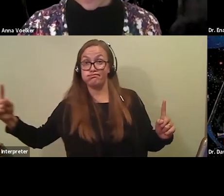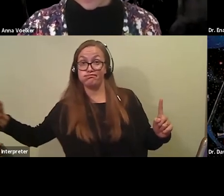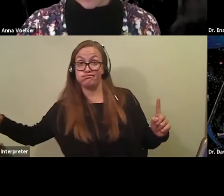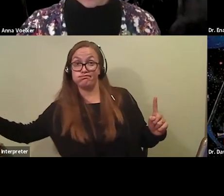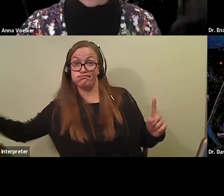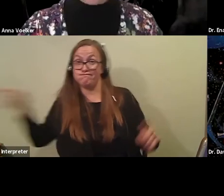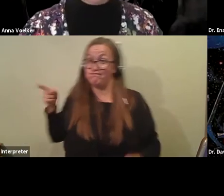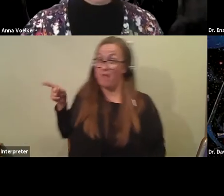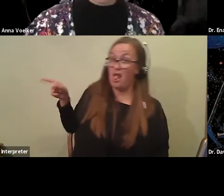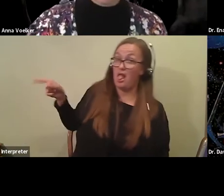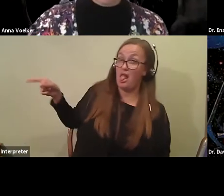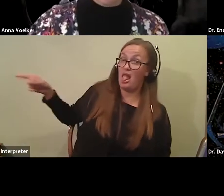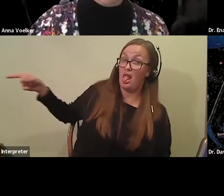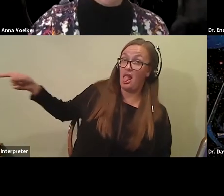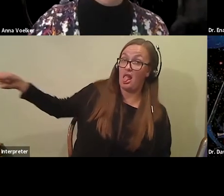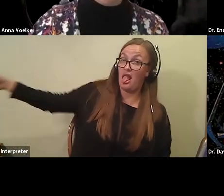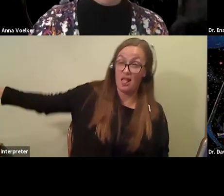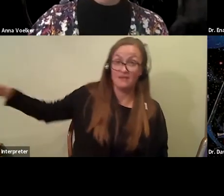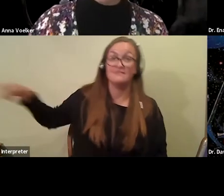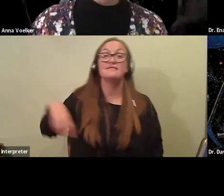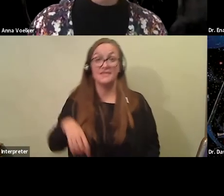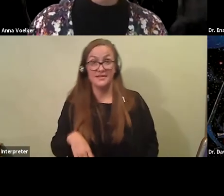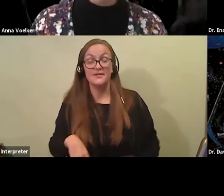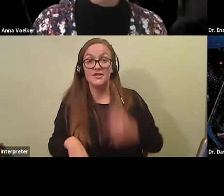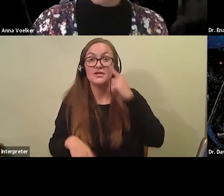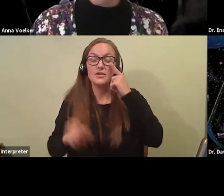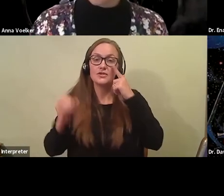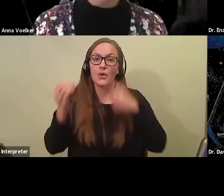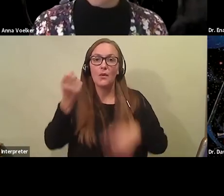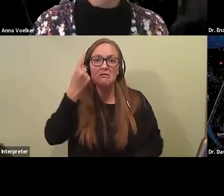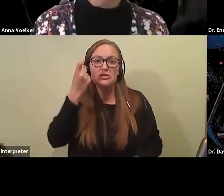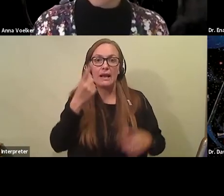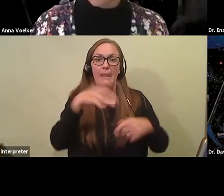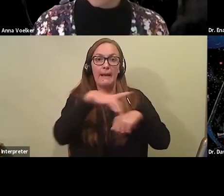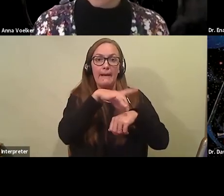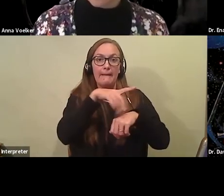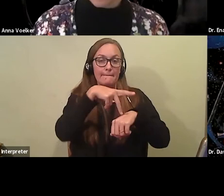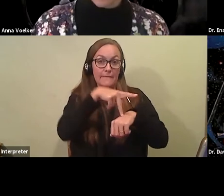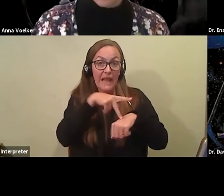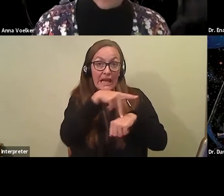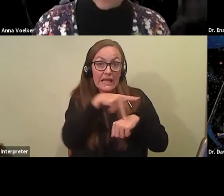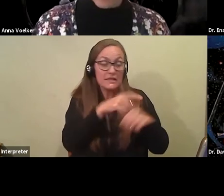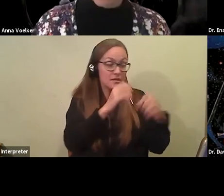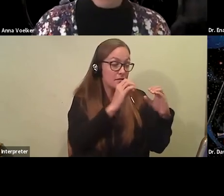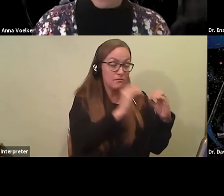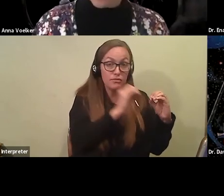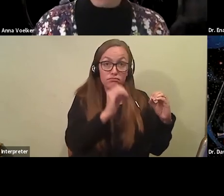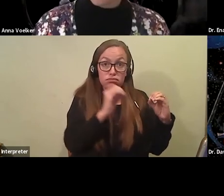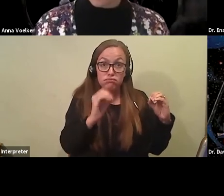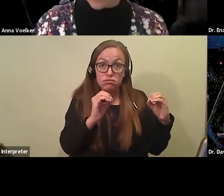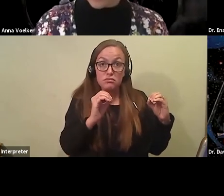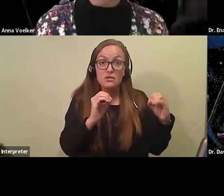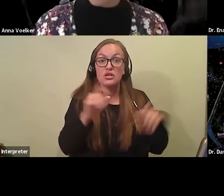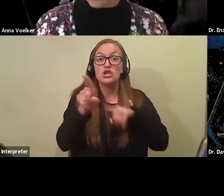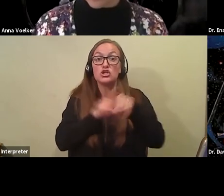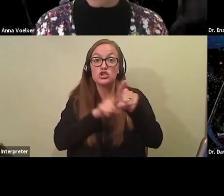every step outward, traveling between planets within a galaxy, traveling between